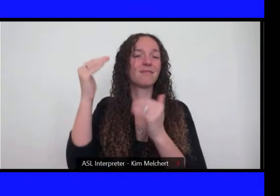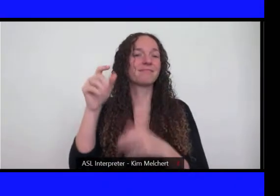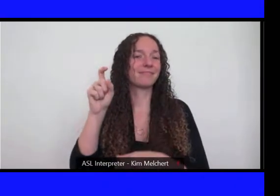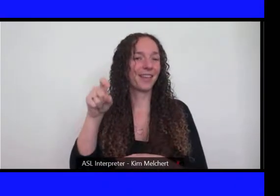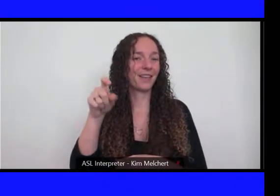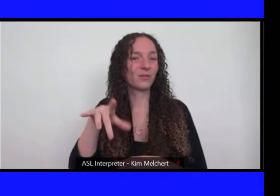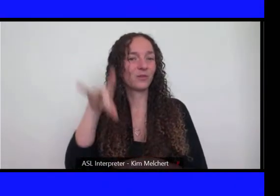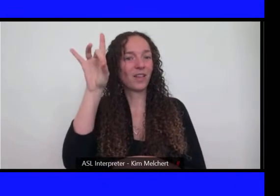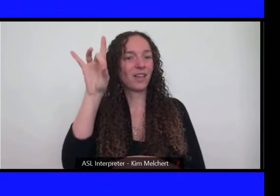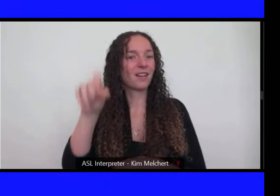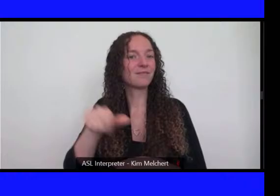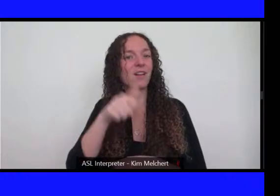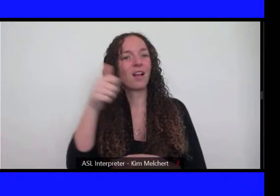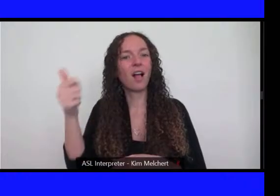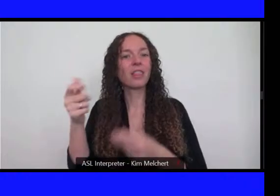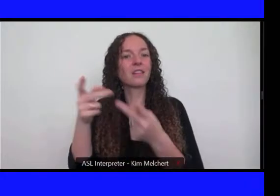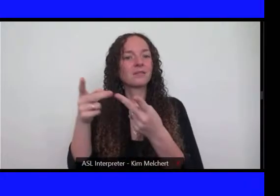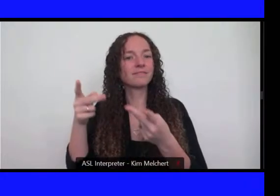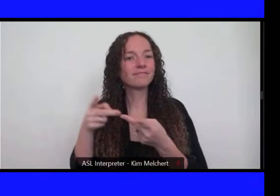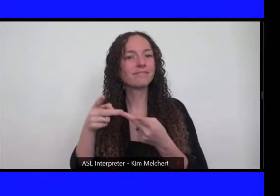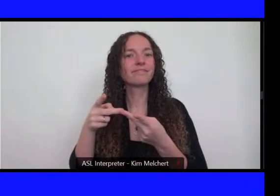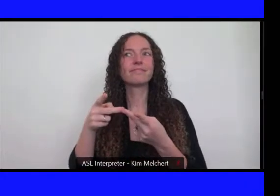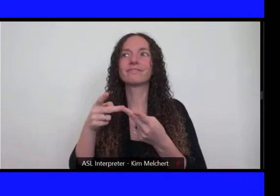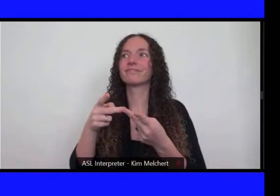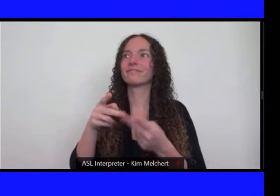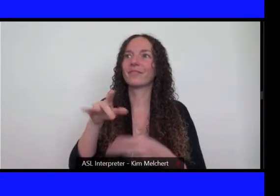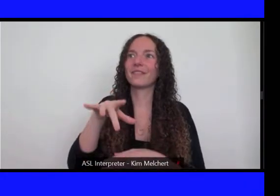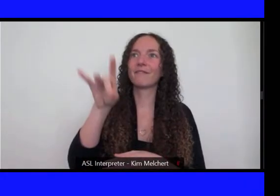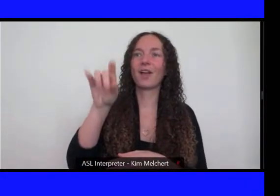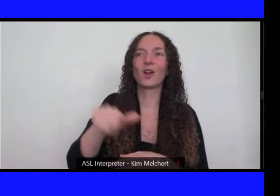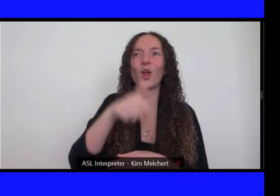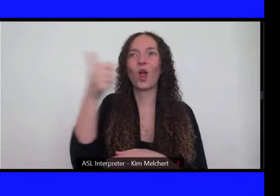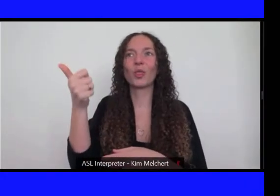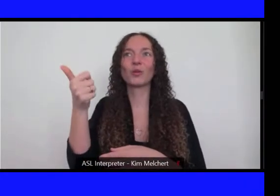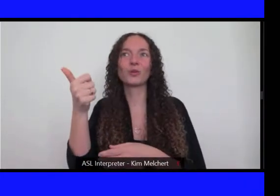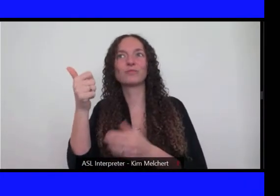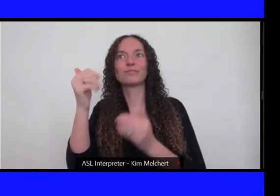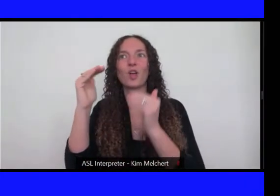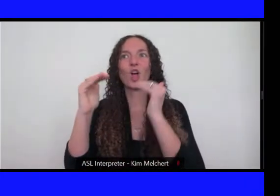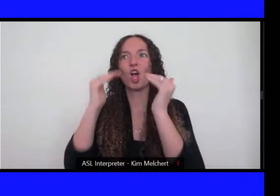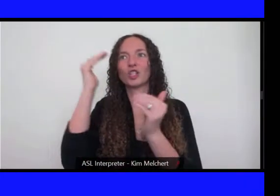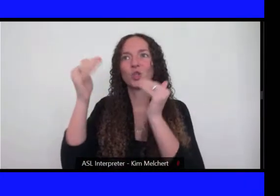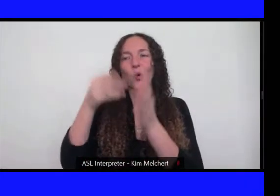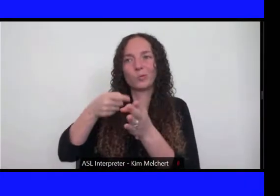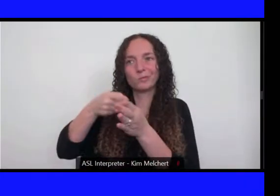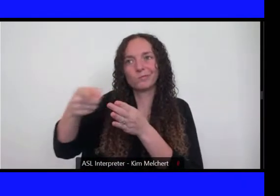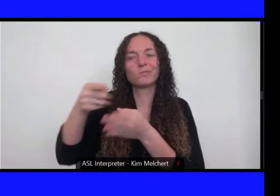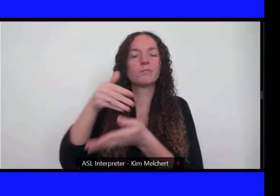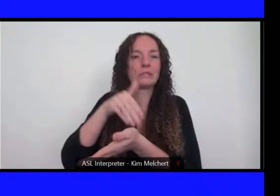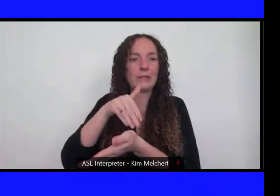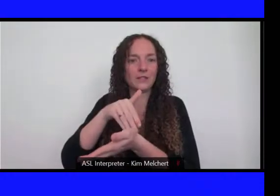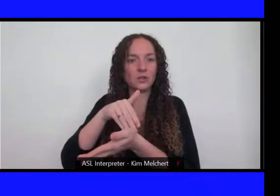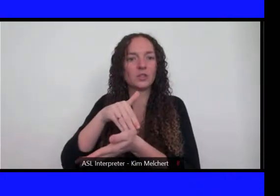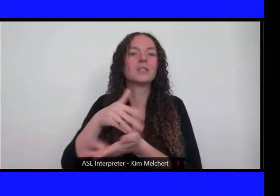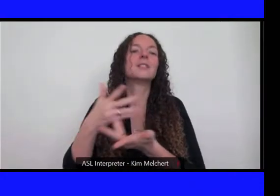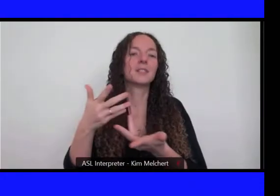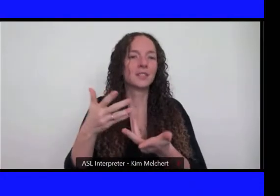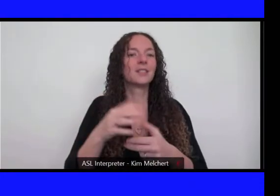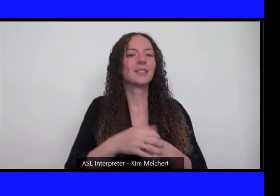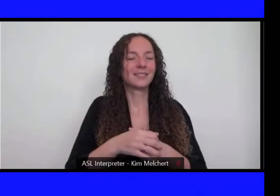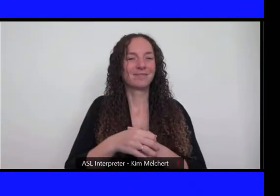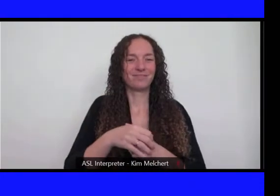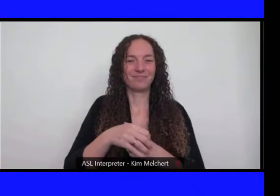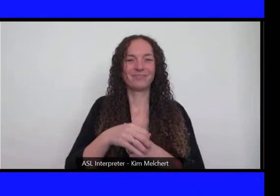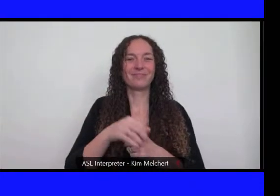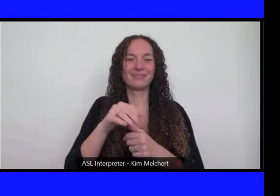the emergency room more. And so they're having less comprehensive, coordinated care. And so they